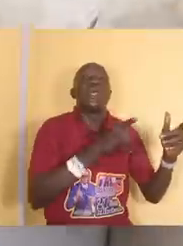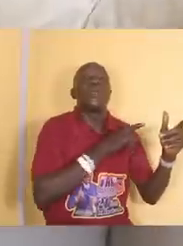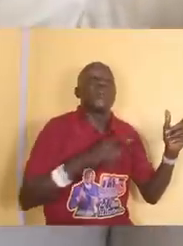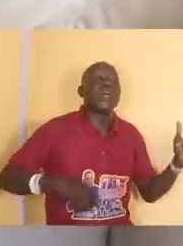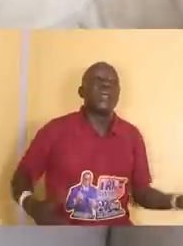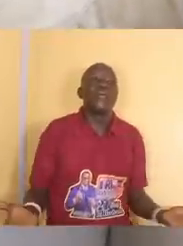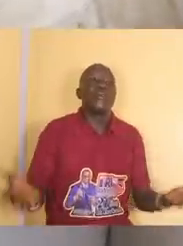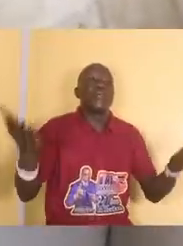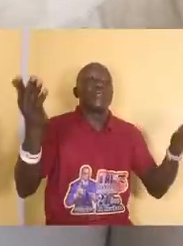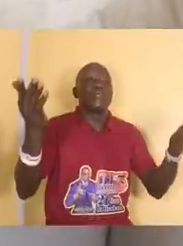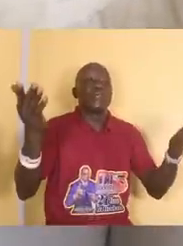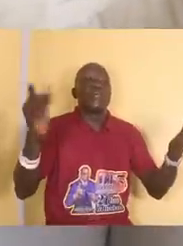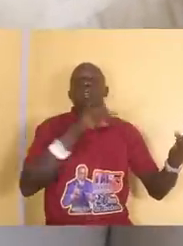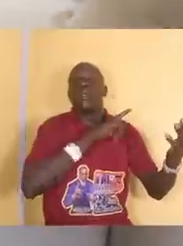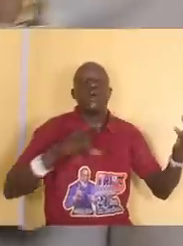sí.